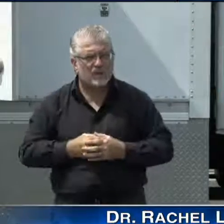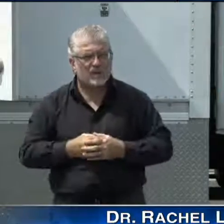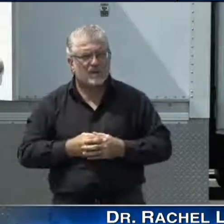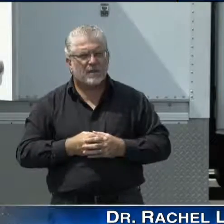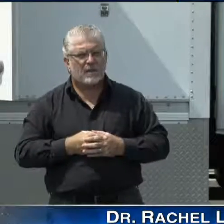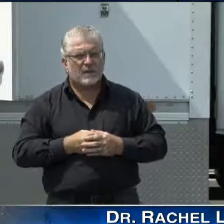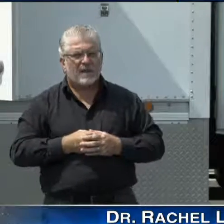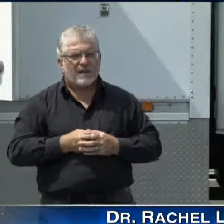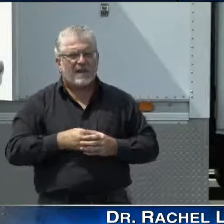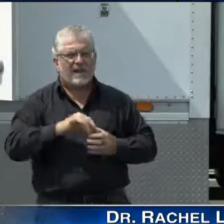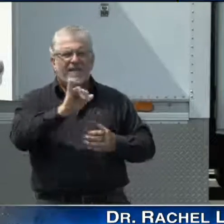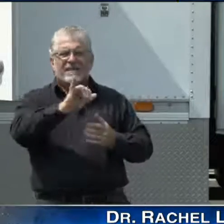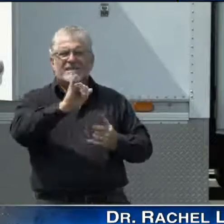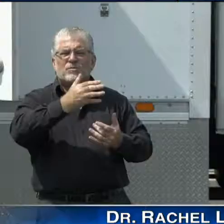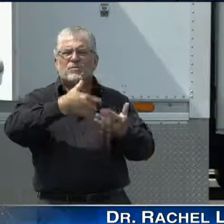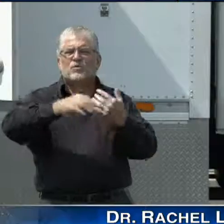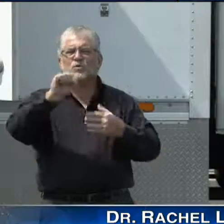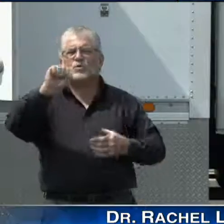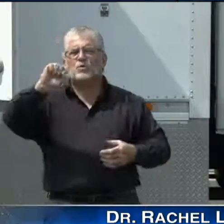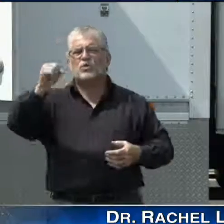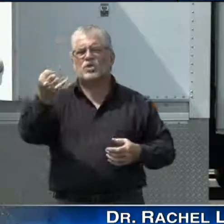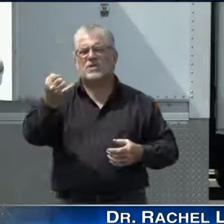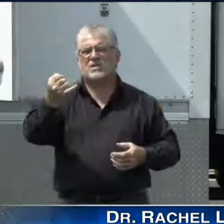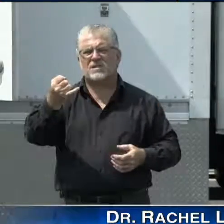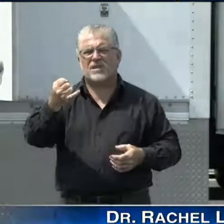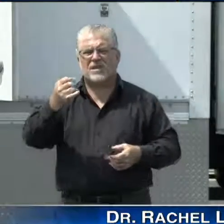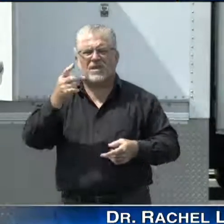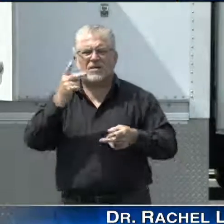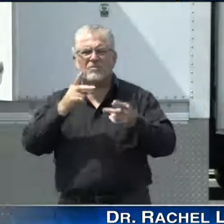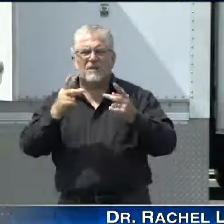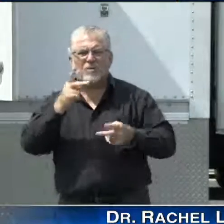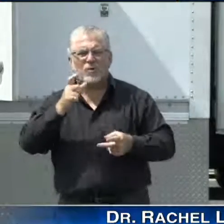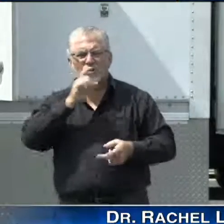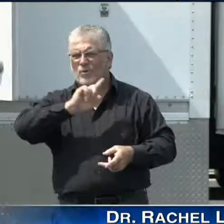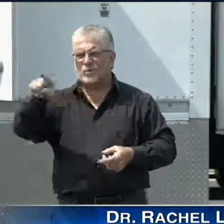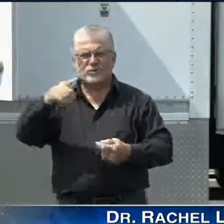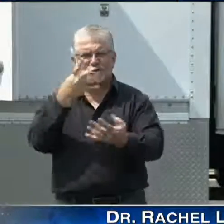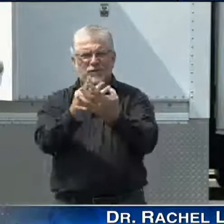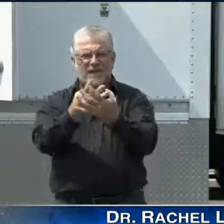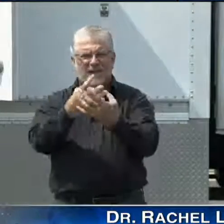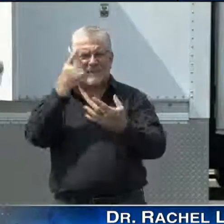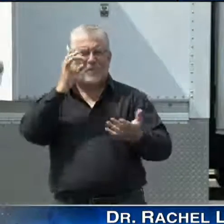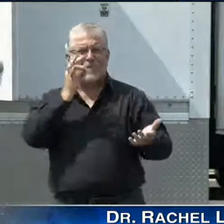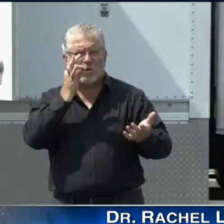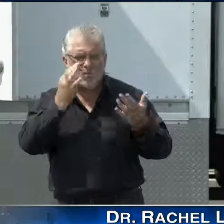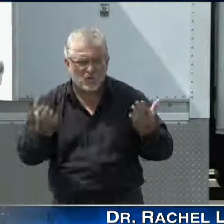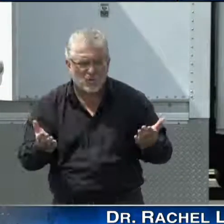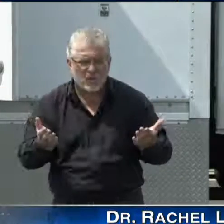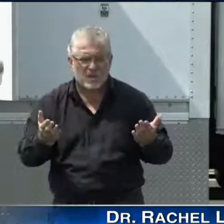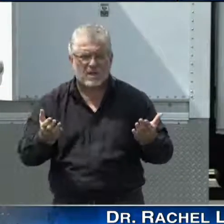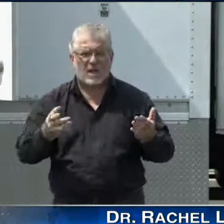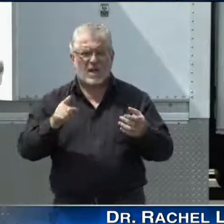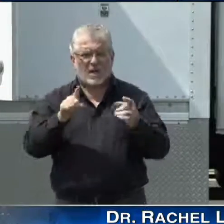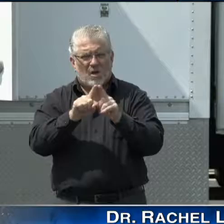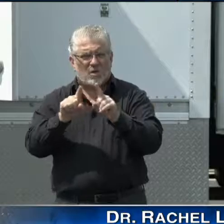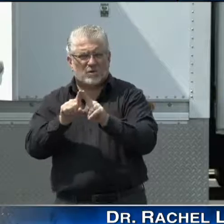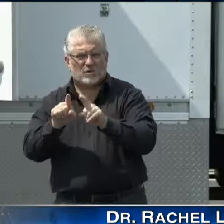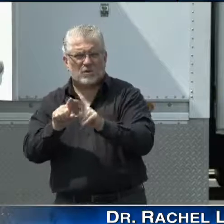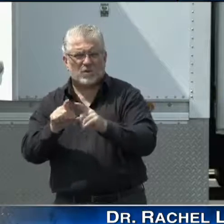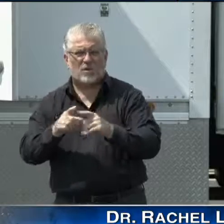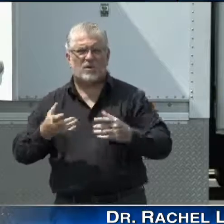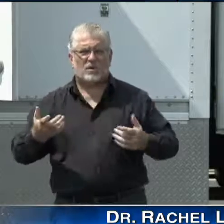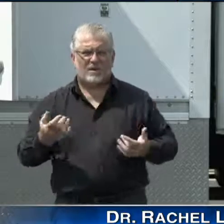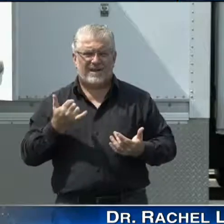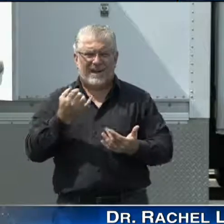of individuals that have been incarcerated for marijuana, and also now, especially in terms of the